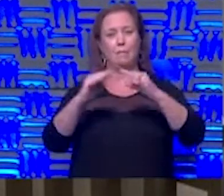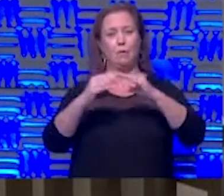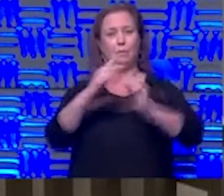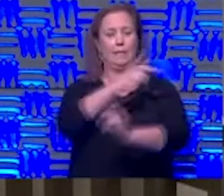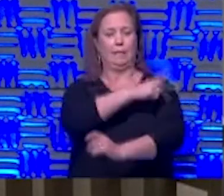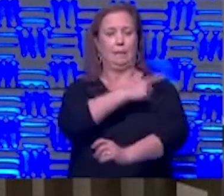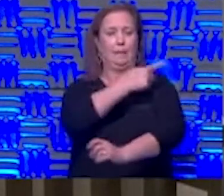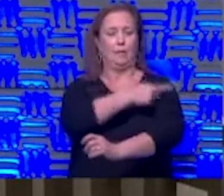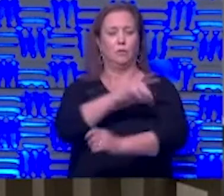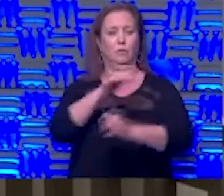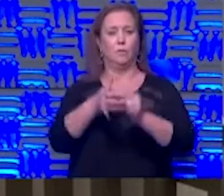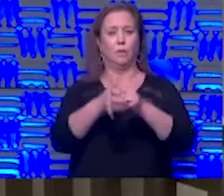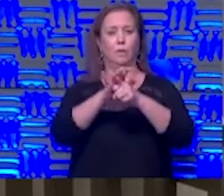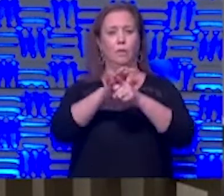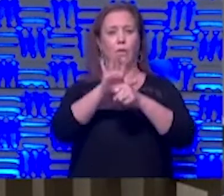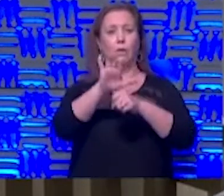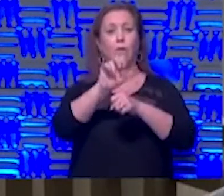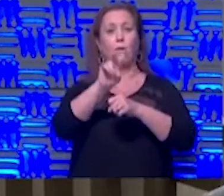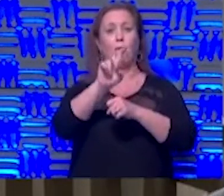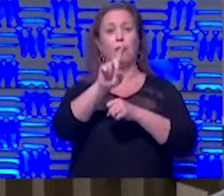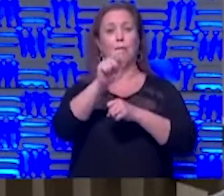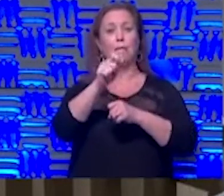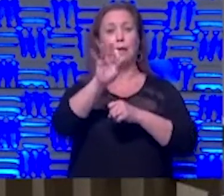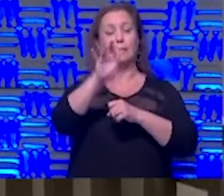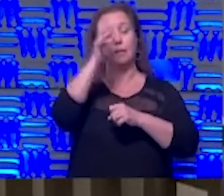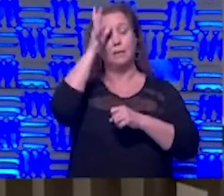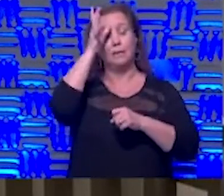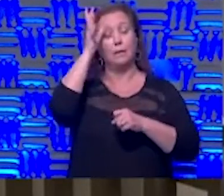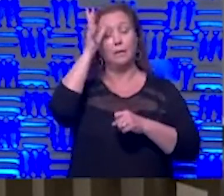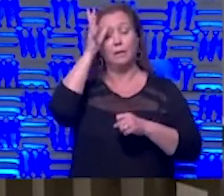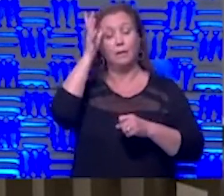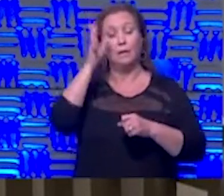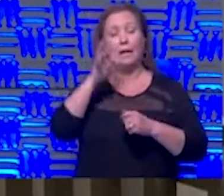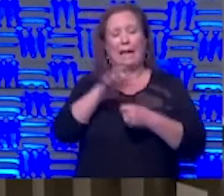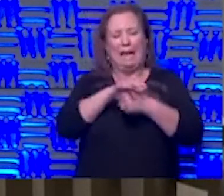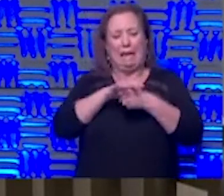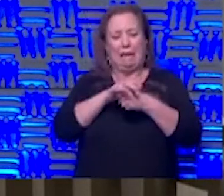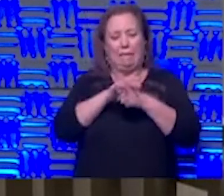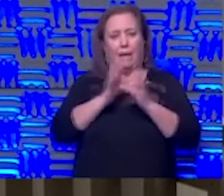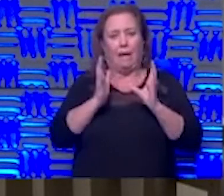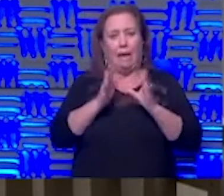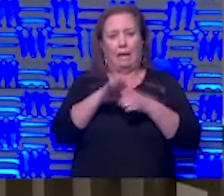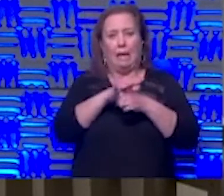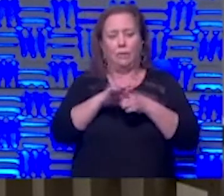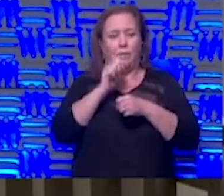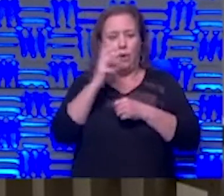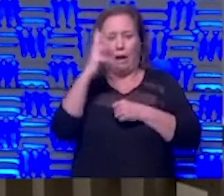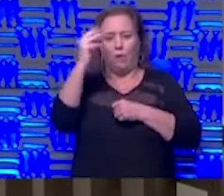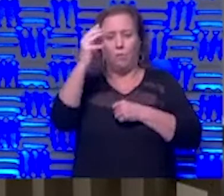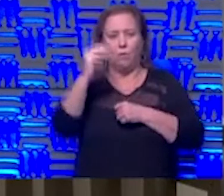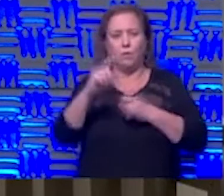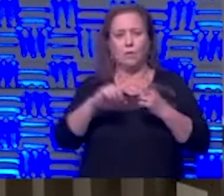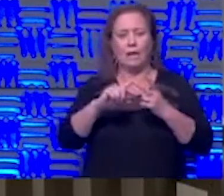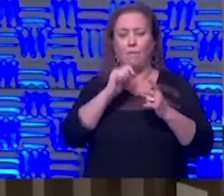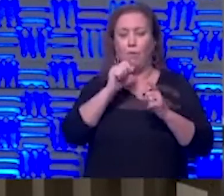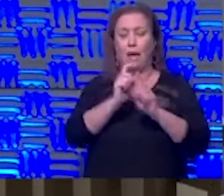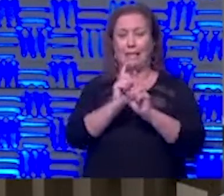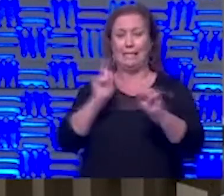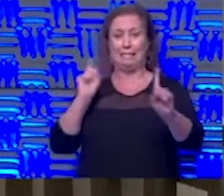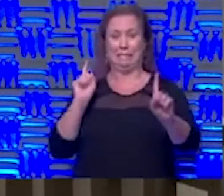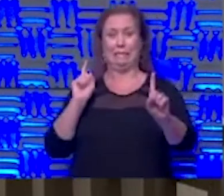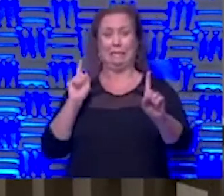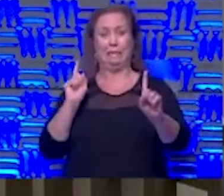with COVID-19. I think in confined areas, if you're not outdoors, if you're not physically distancing, I